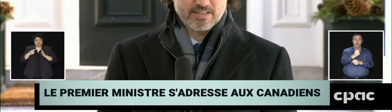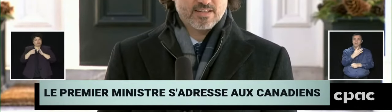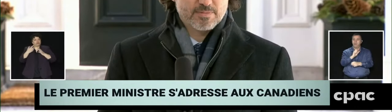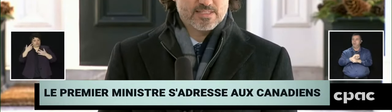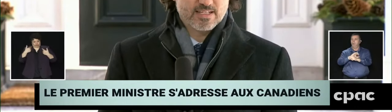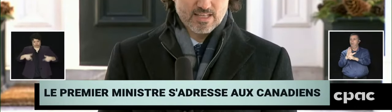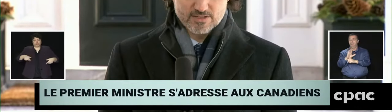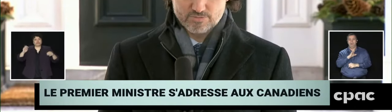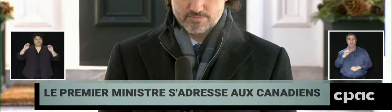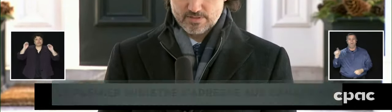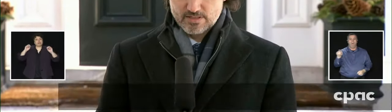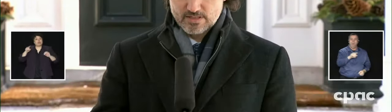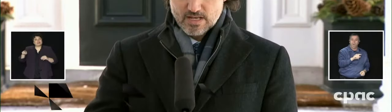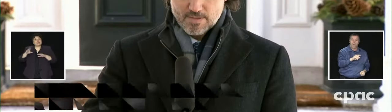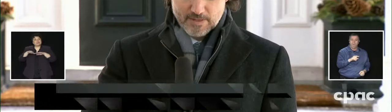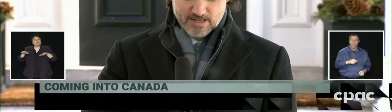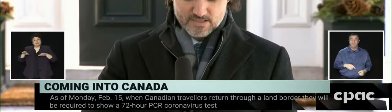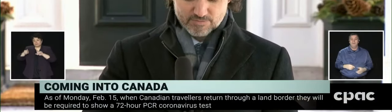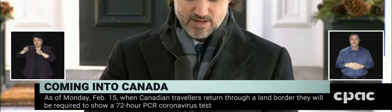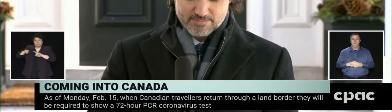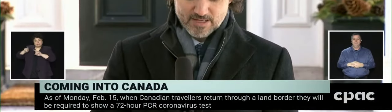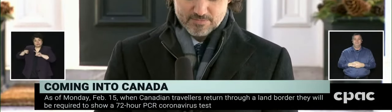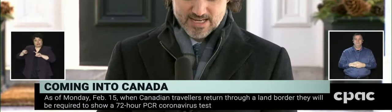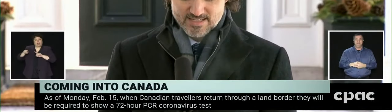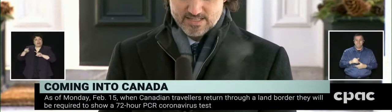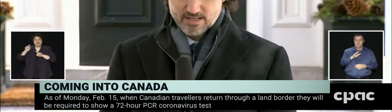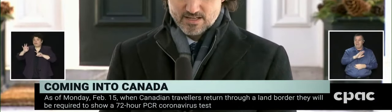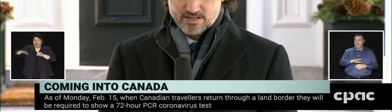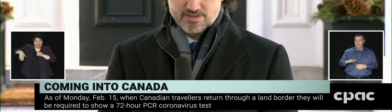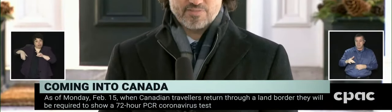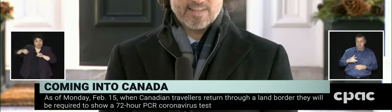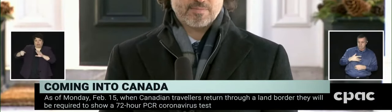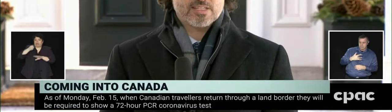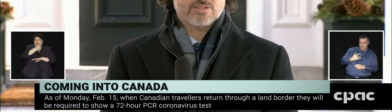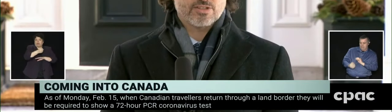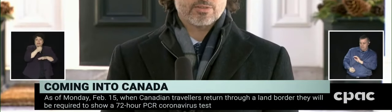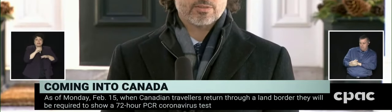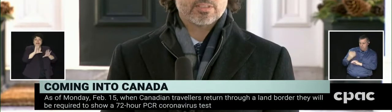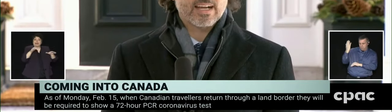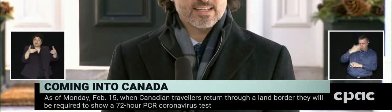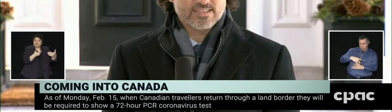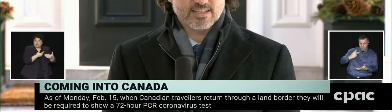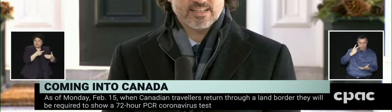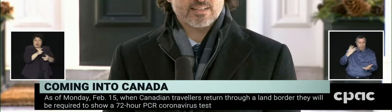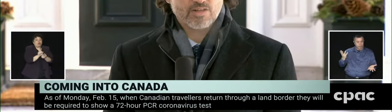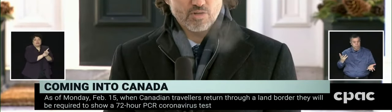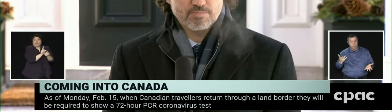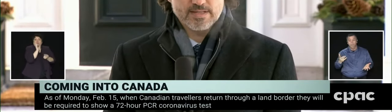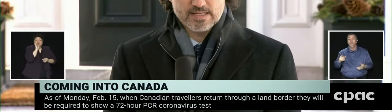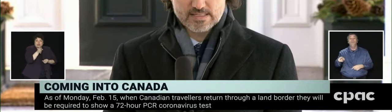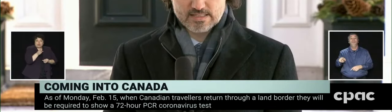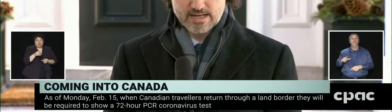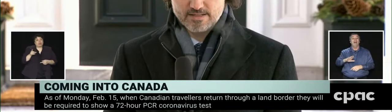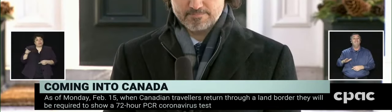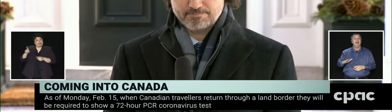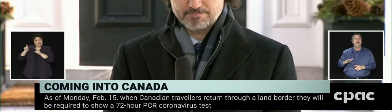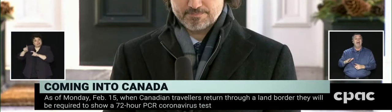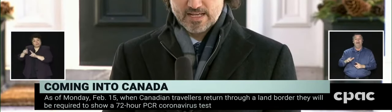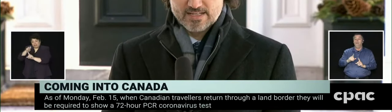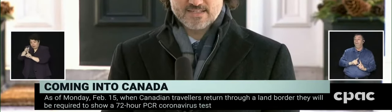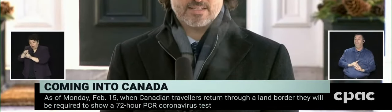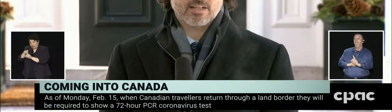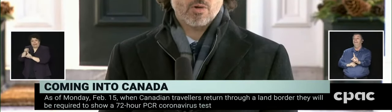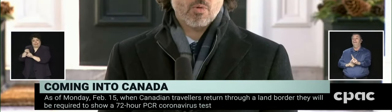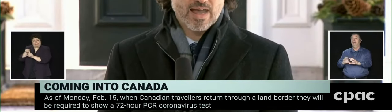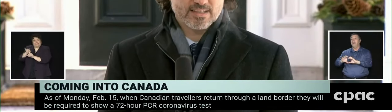would have been in a busy classroom. But because of ramped-up testing, their families knew to isolate at home instead.